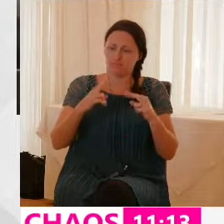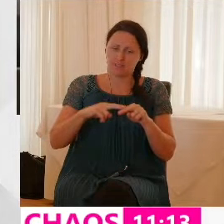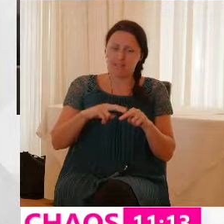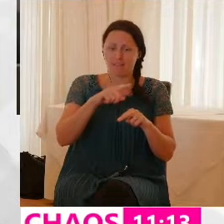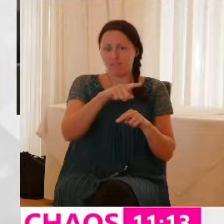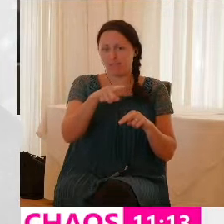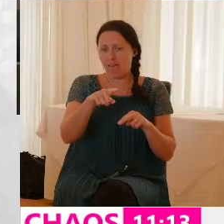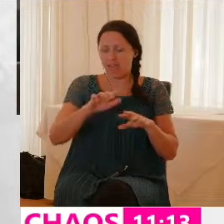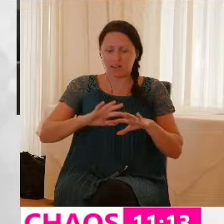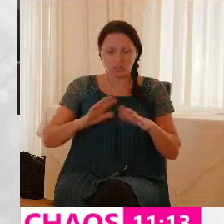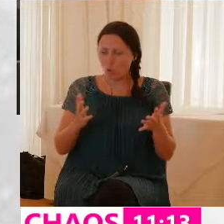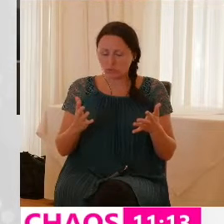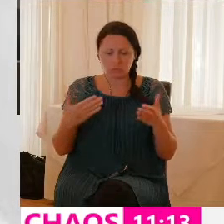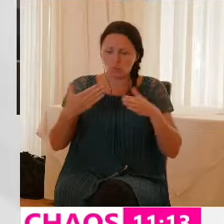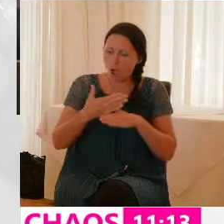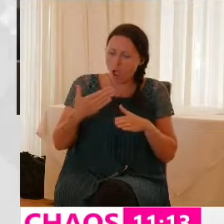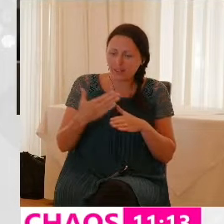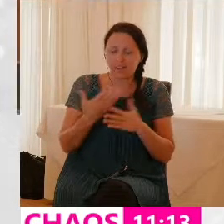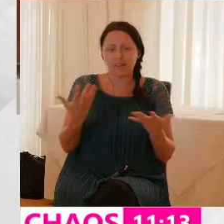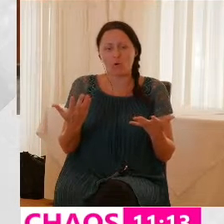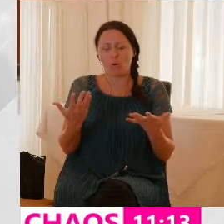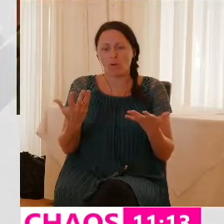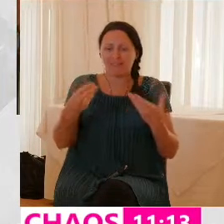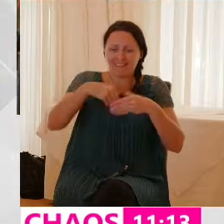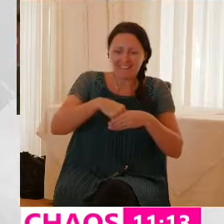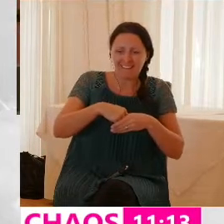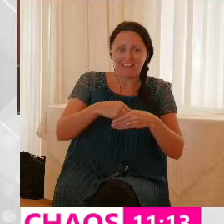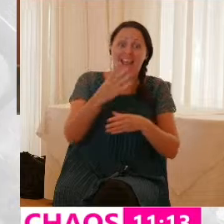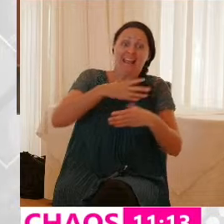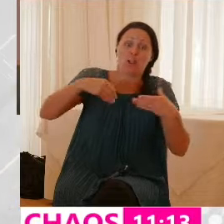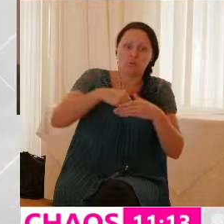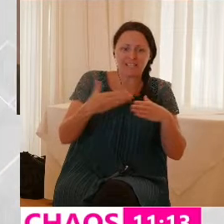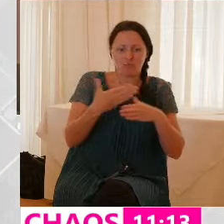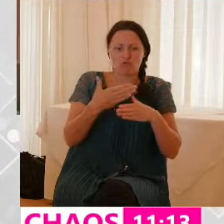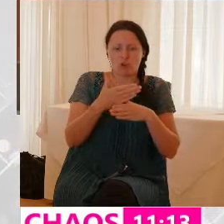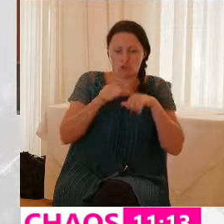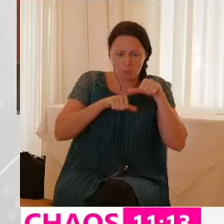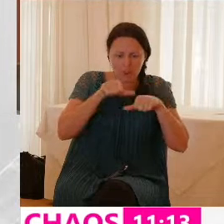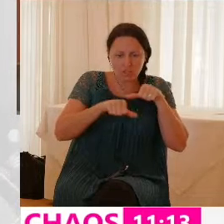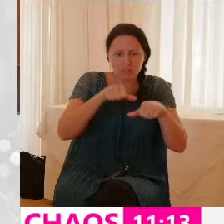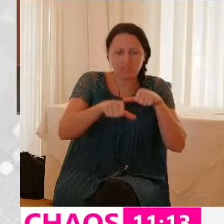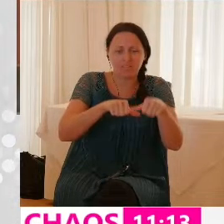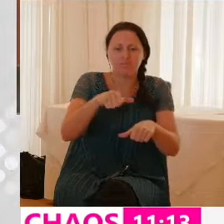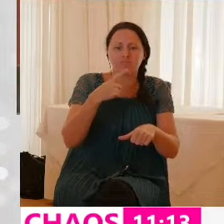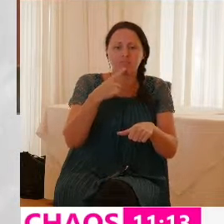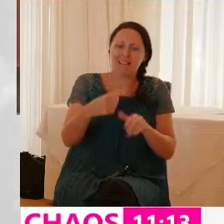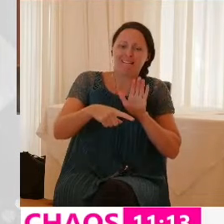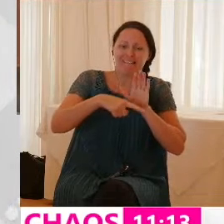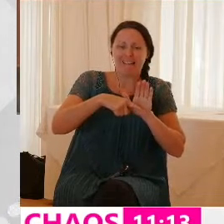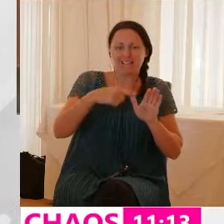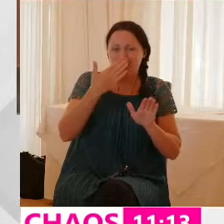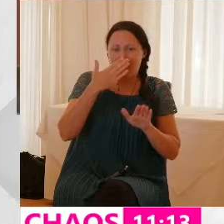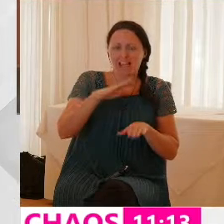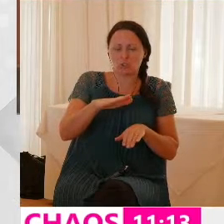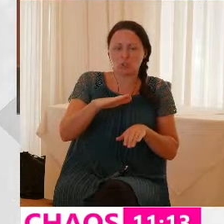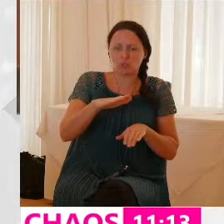and experiencing inclusive recruitment, what happens? They were telling me that negative attitude that I have got